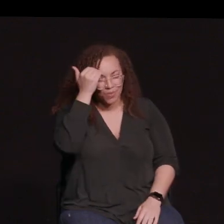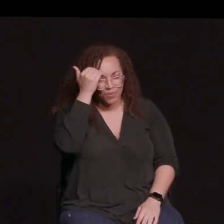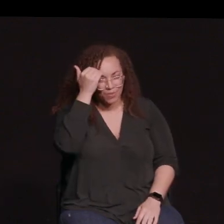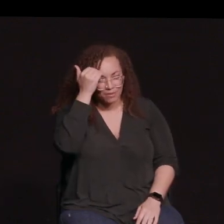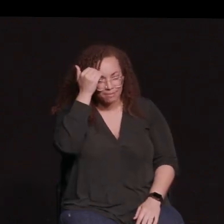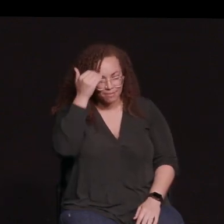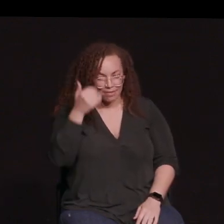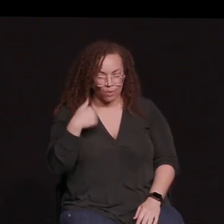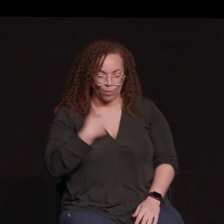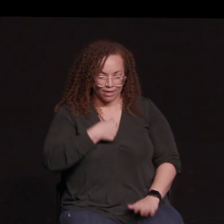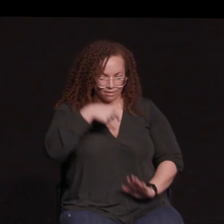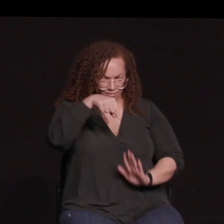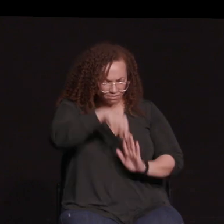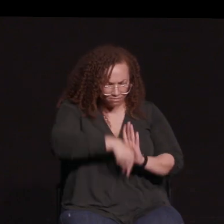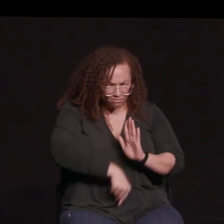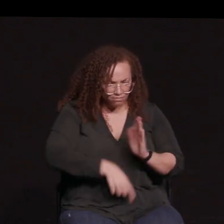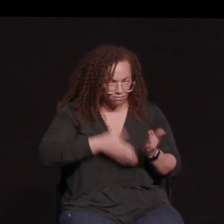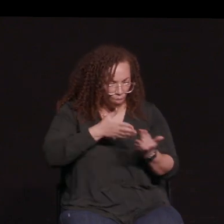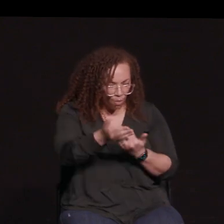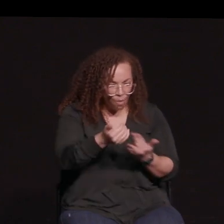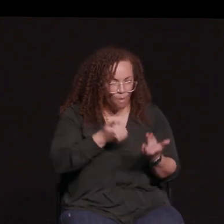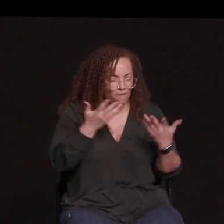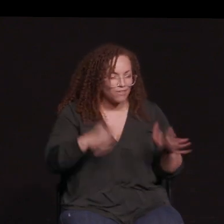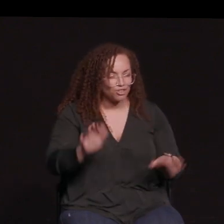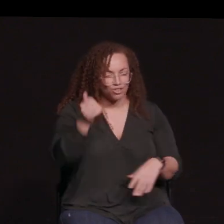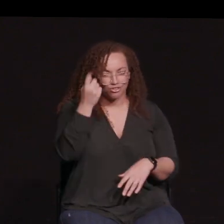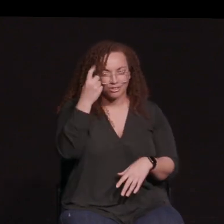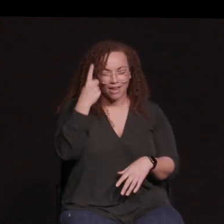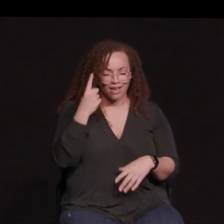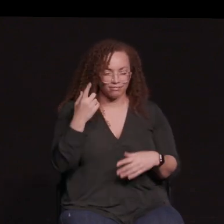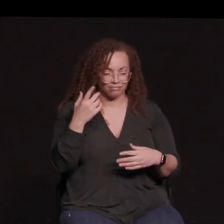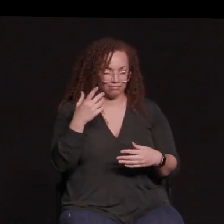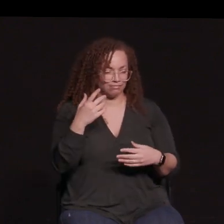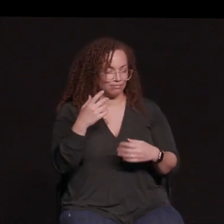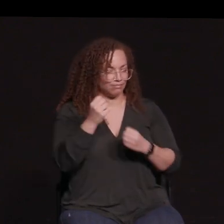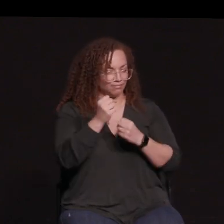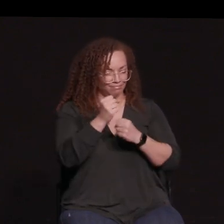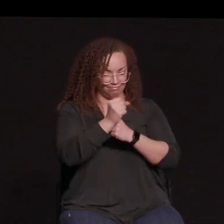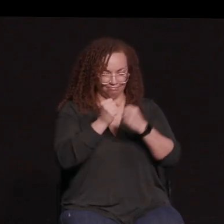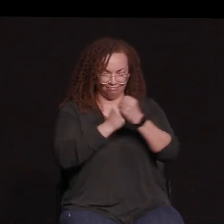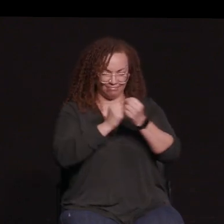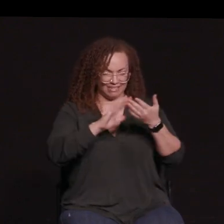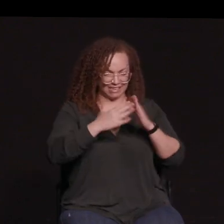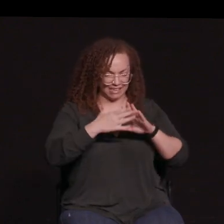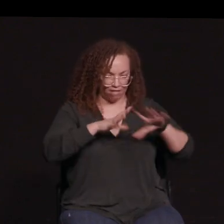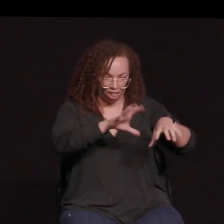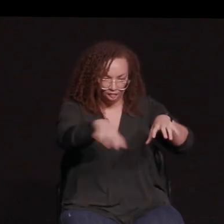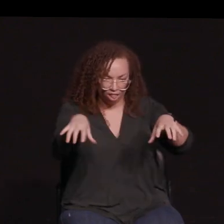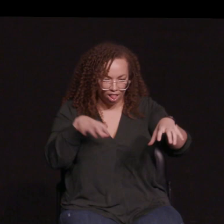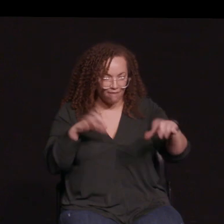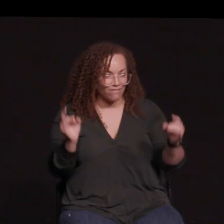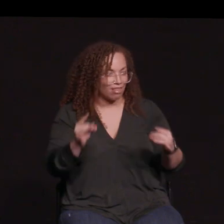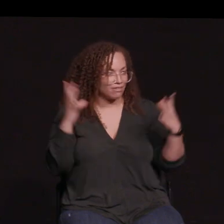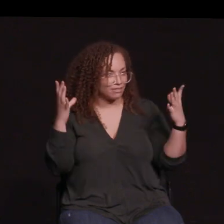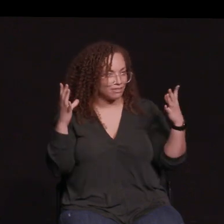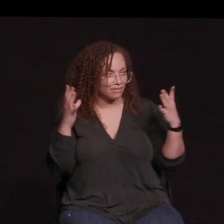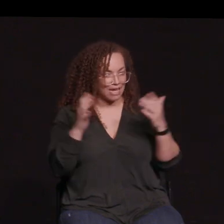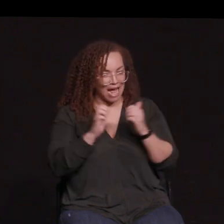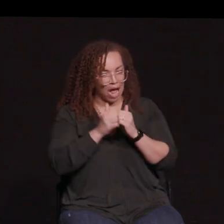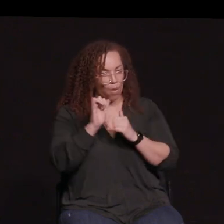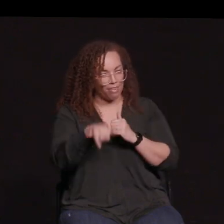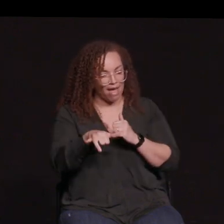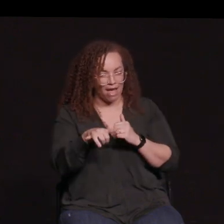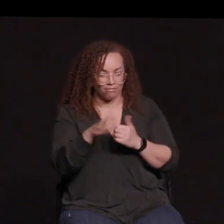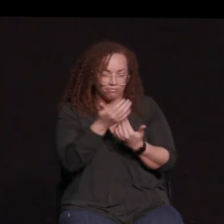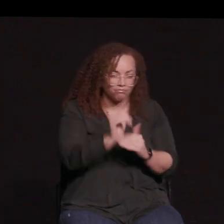understand infrastructural violence, or how, in this case, corroded pipes violate Black life, and